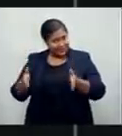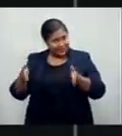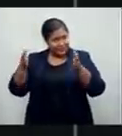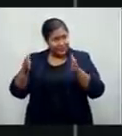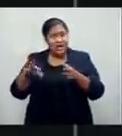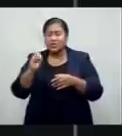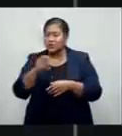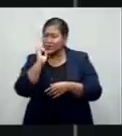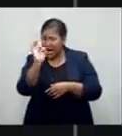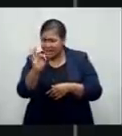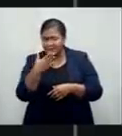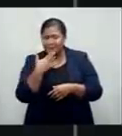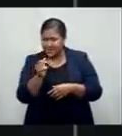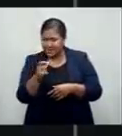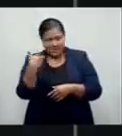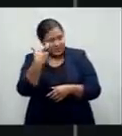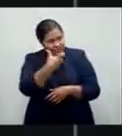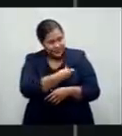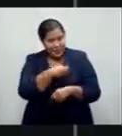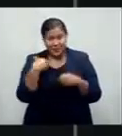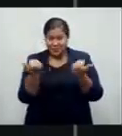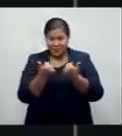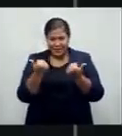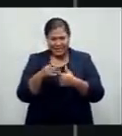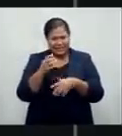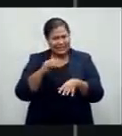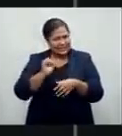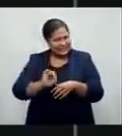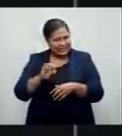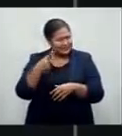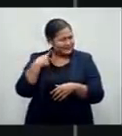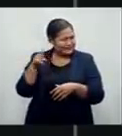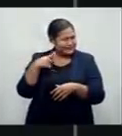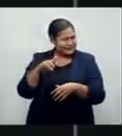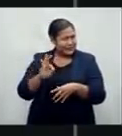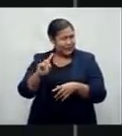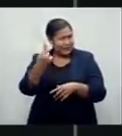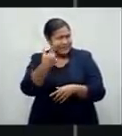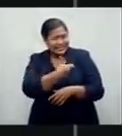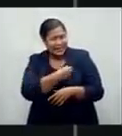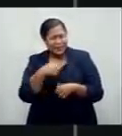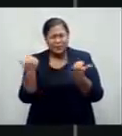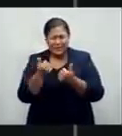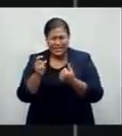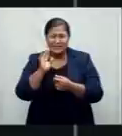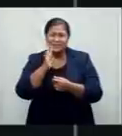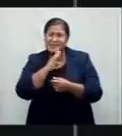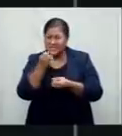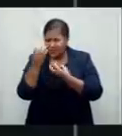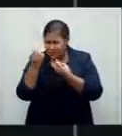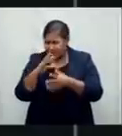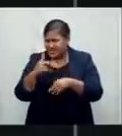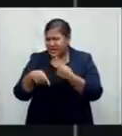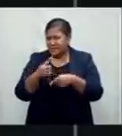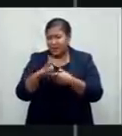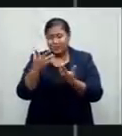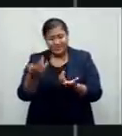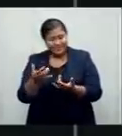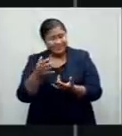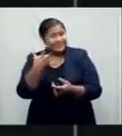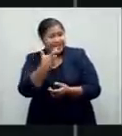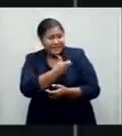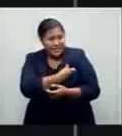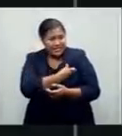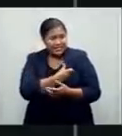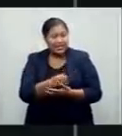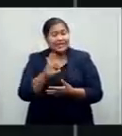get vaccinated. While many are still hesitant to get their first jab, with a lot of misinformation being circulated about the side effects of the vaccine, some